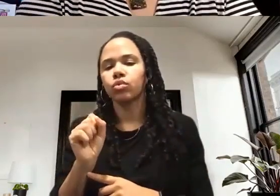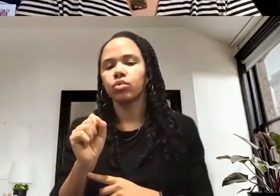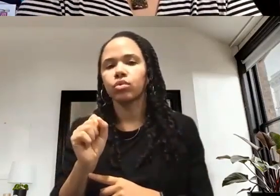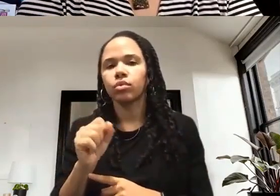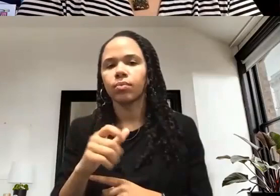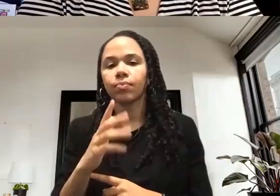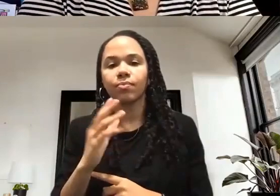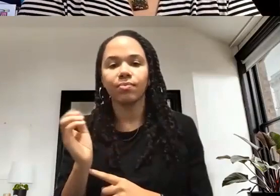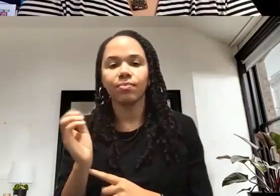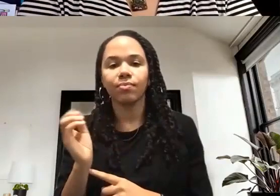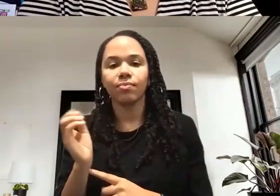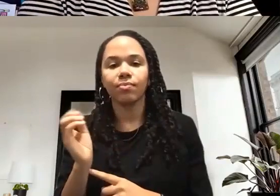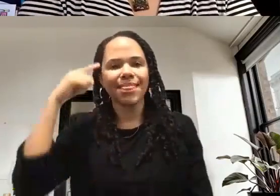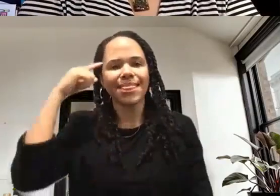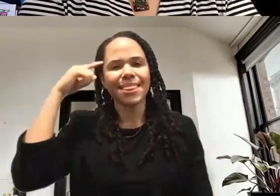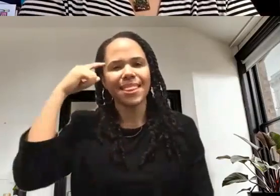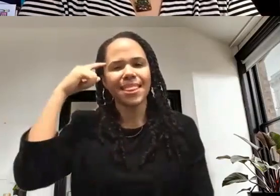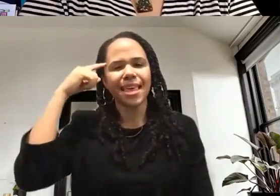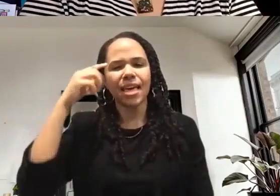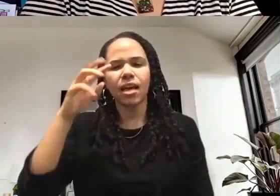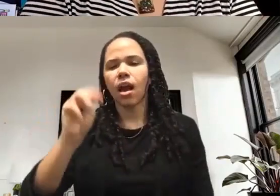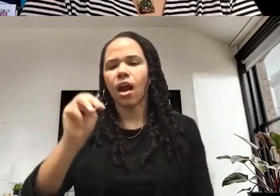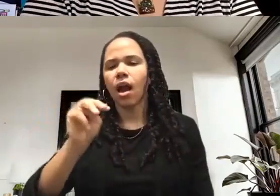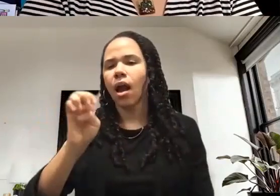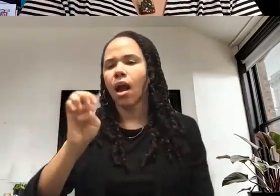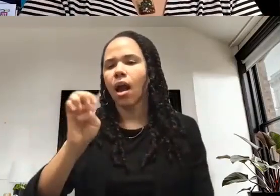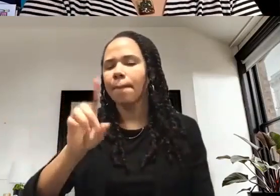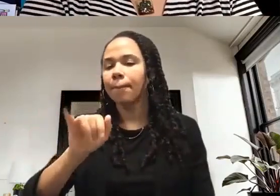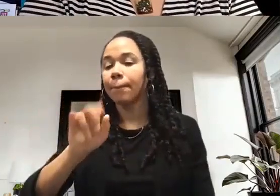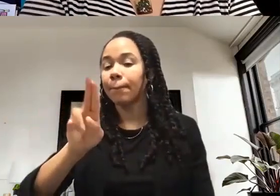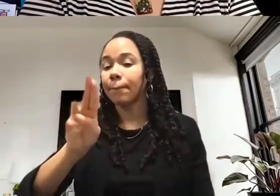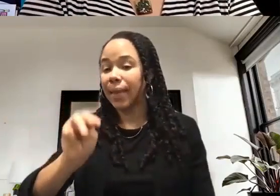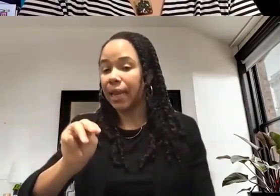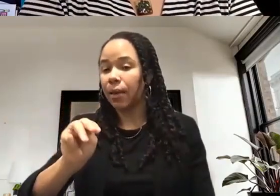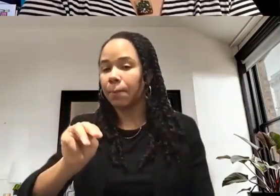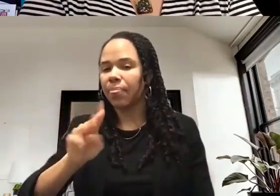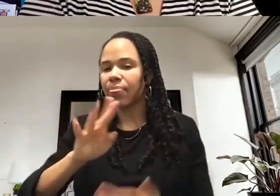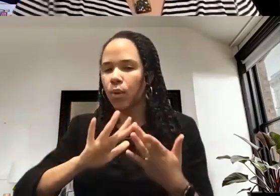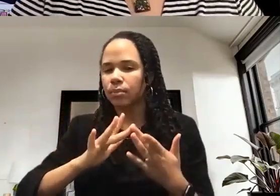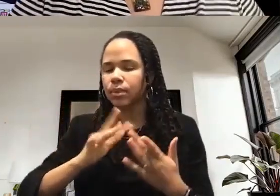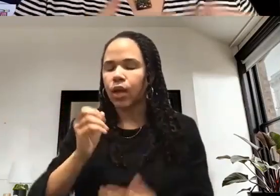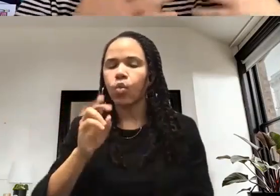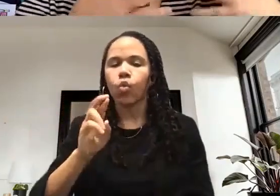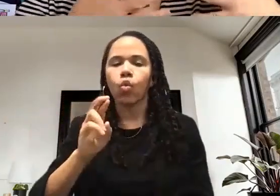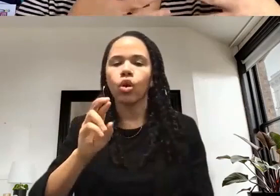it was Medium or Twitter had added the ability to